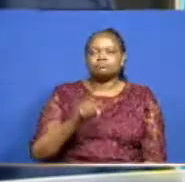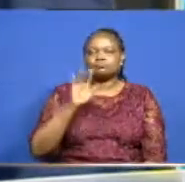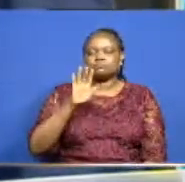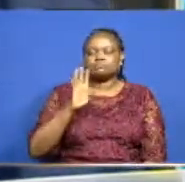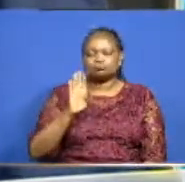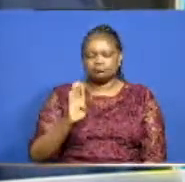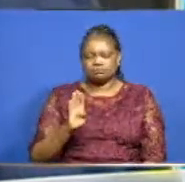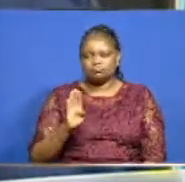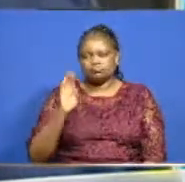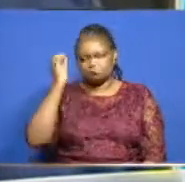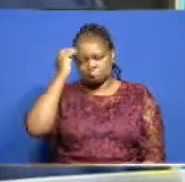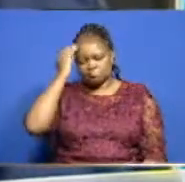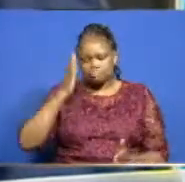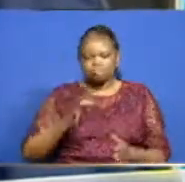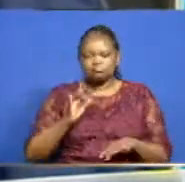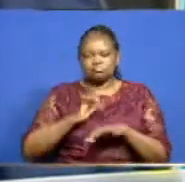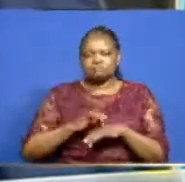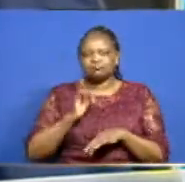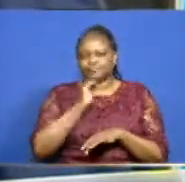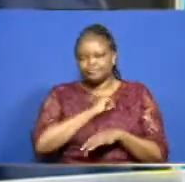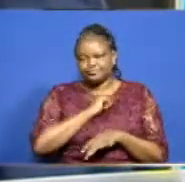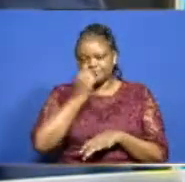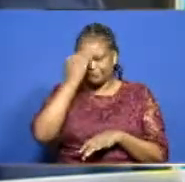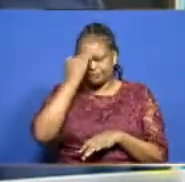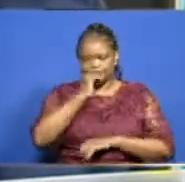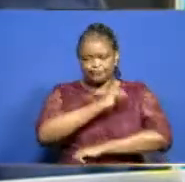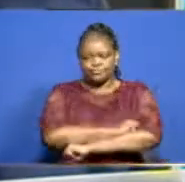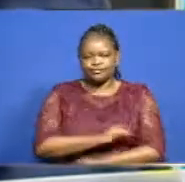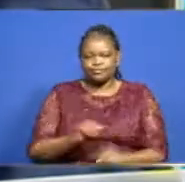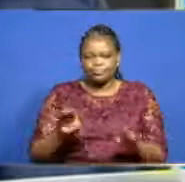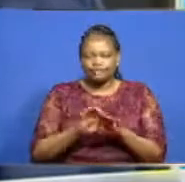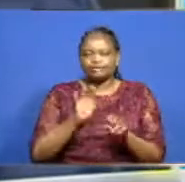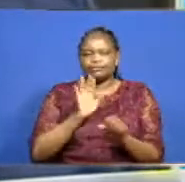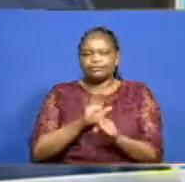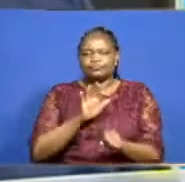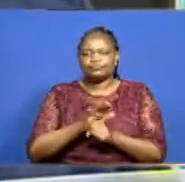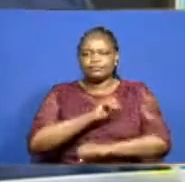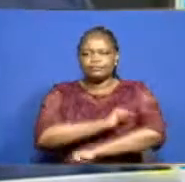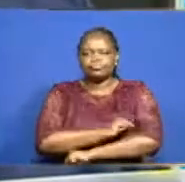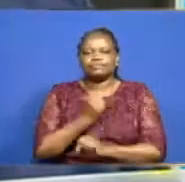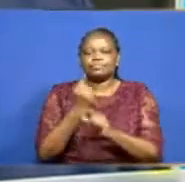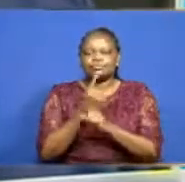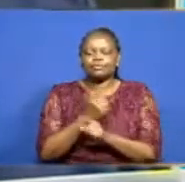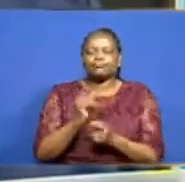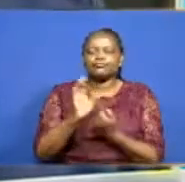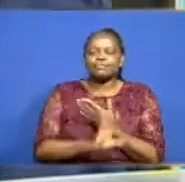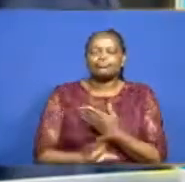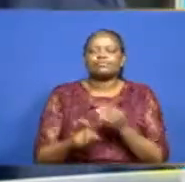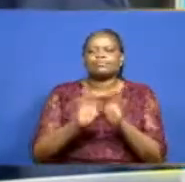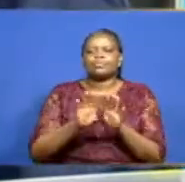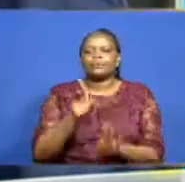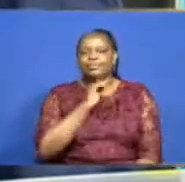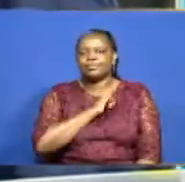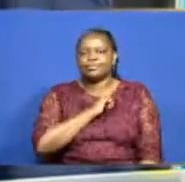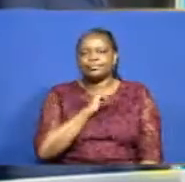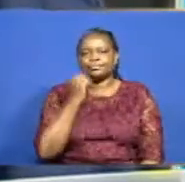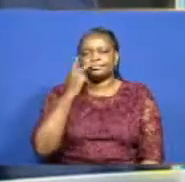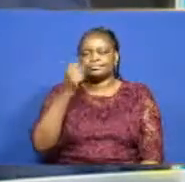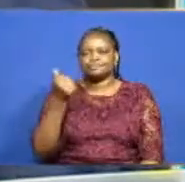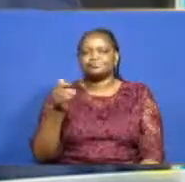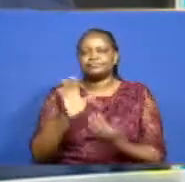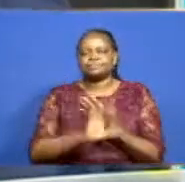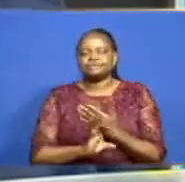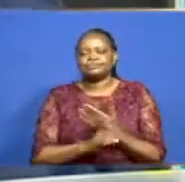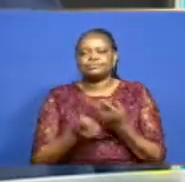been affected by the closure of schools. Several schools in different countries remain closed. We saw other countries attempt